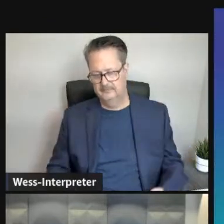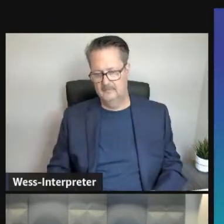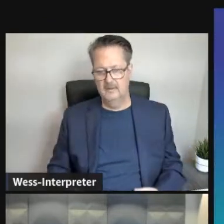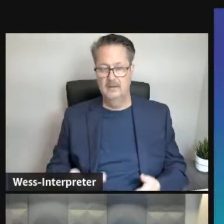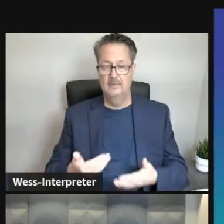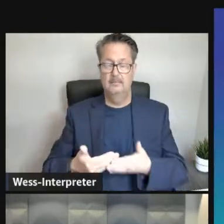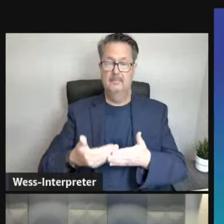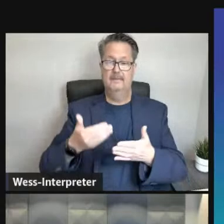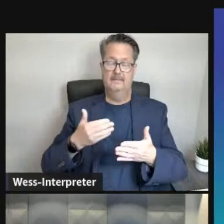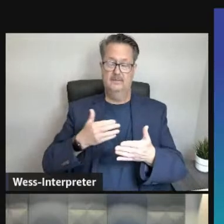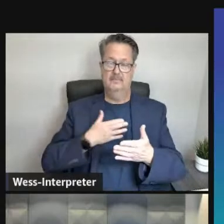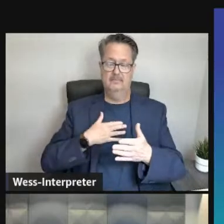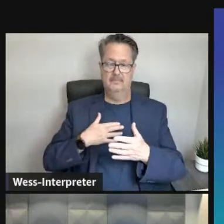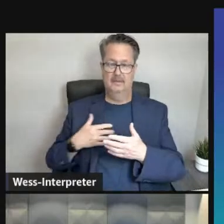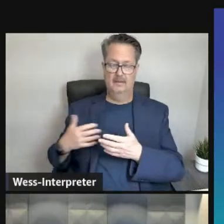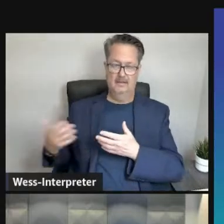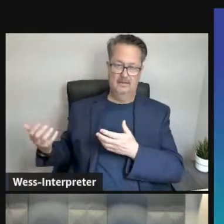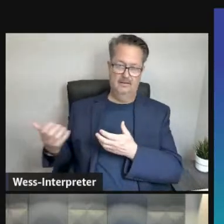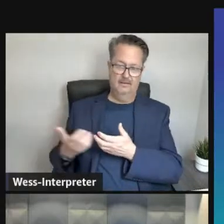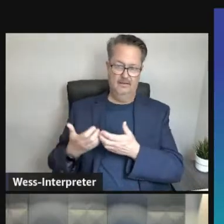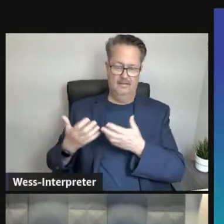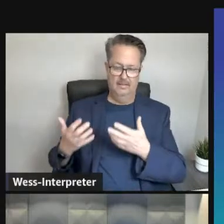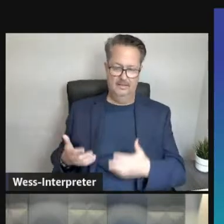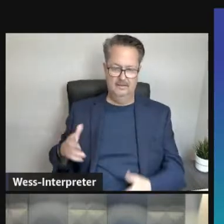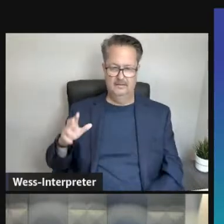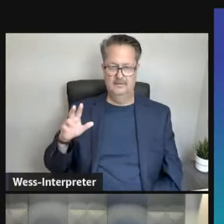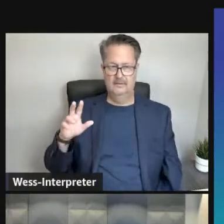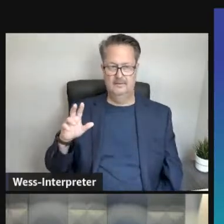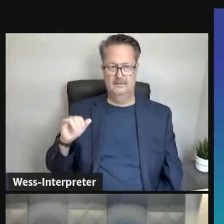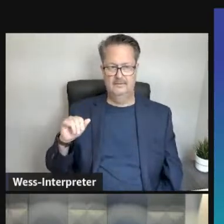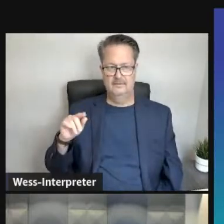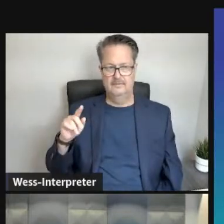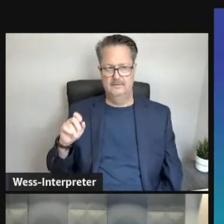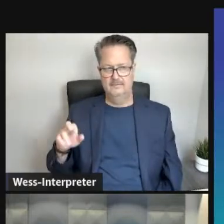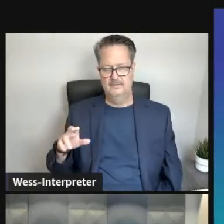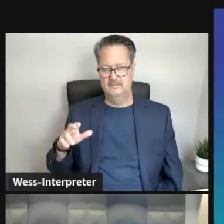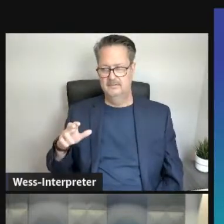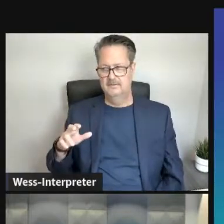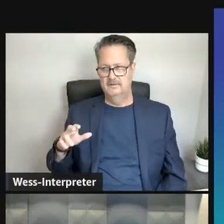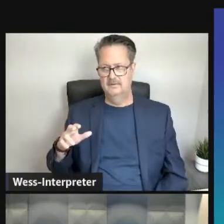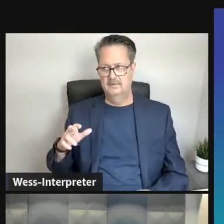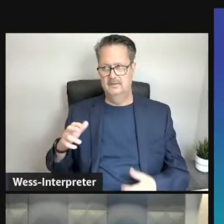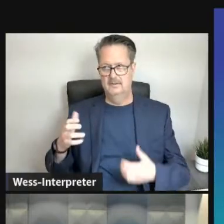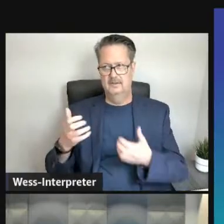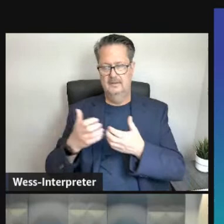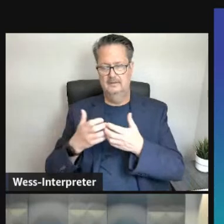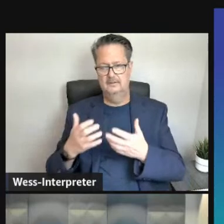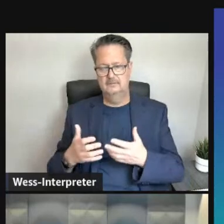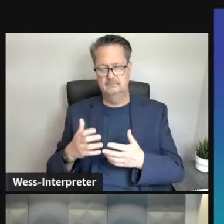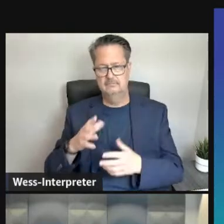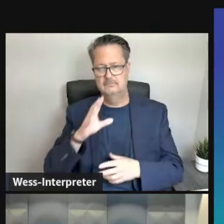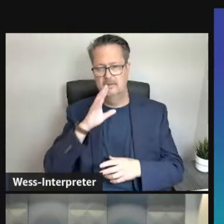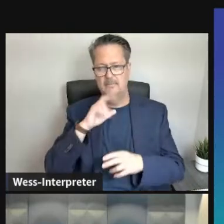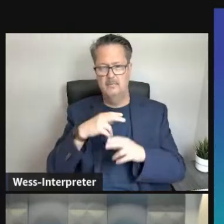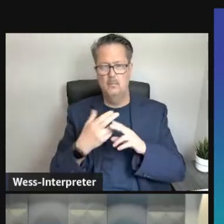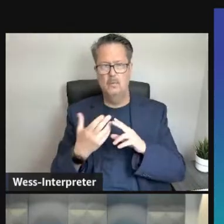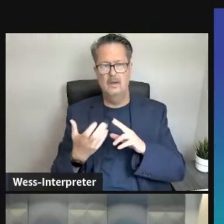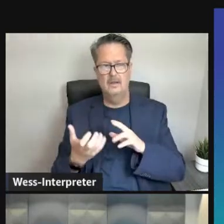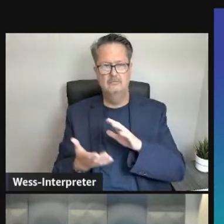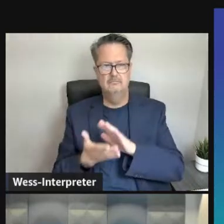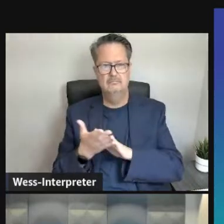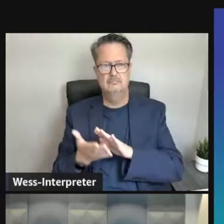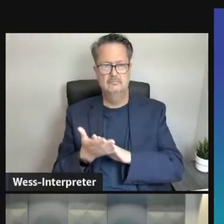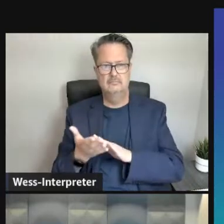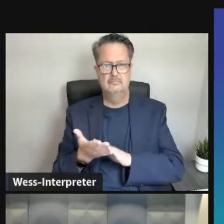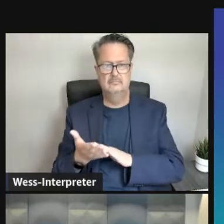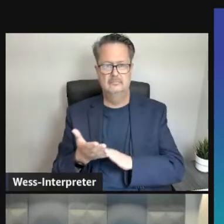Before my colleague Victor delve into the actual pattern, let's talk about why customers choose to run their data workloads on EKS. Right.